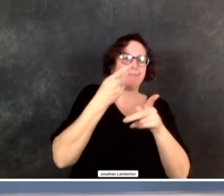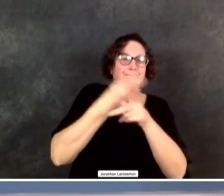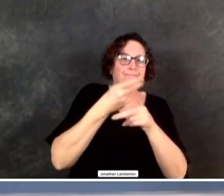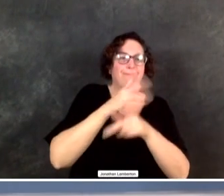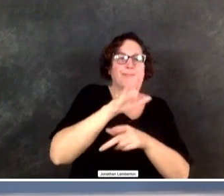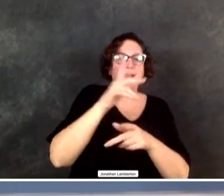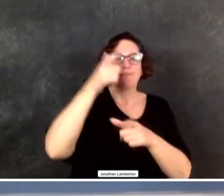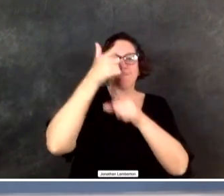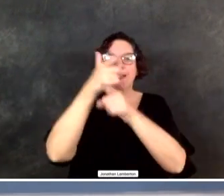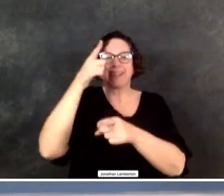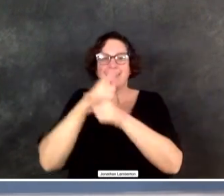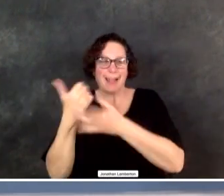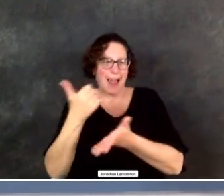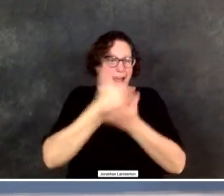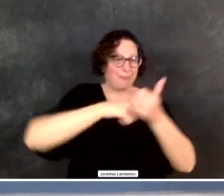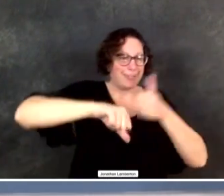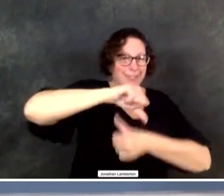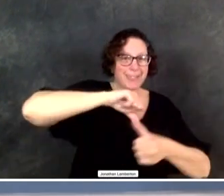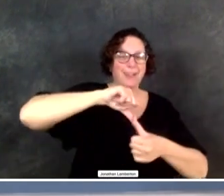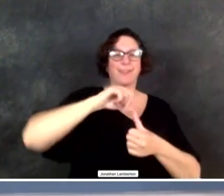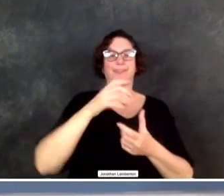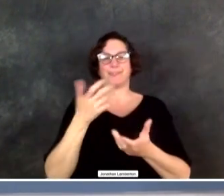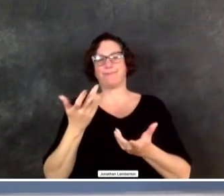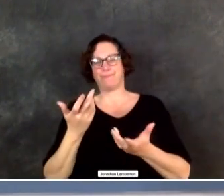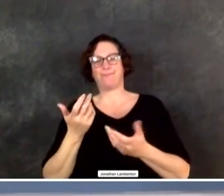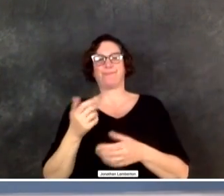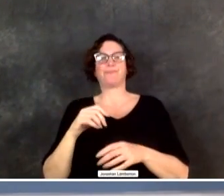city. So flexibility is key.